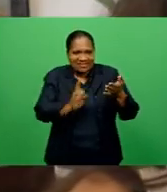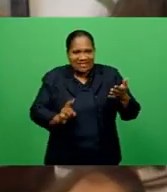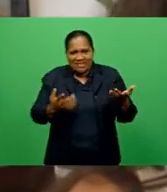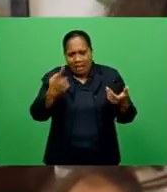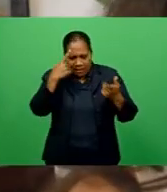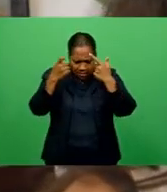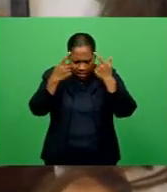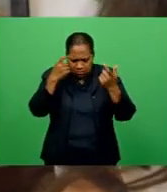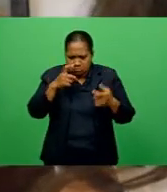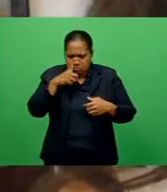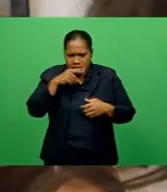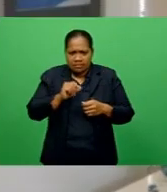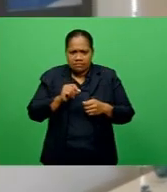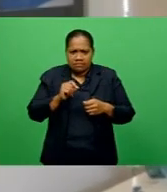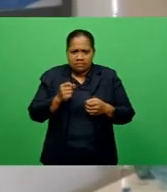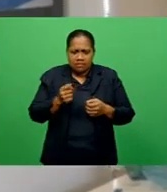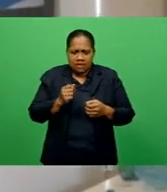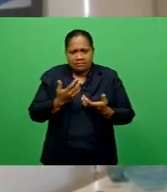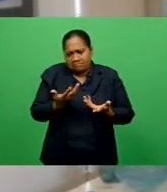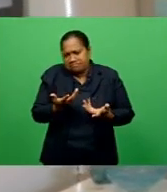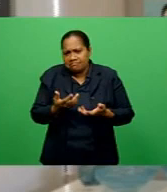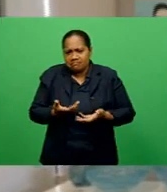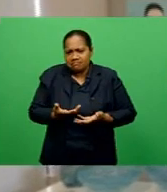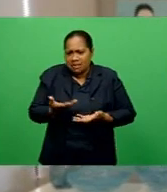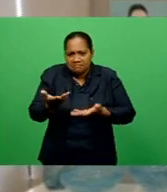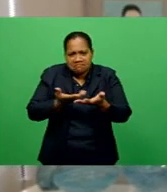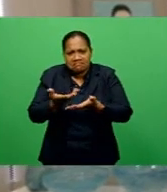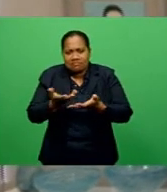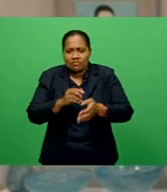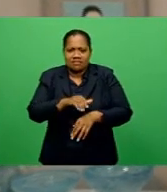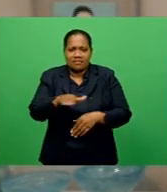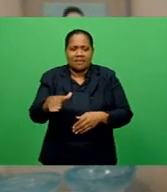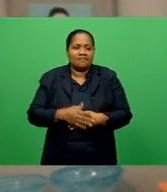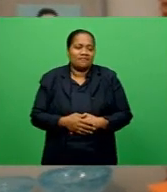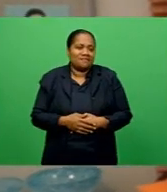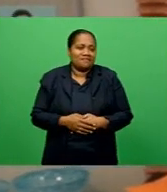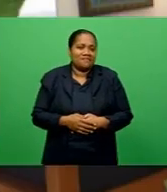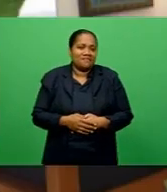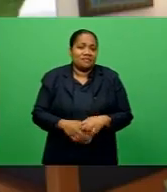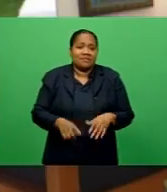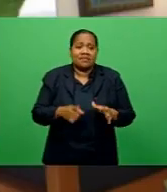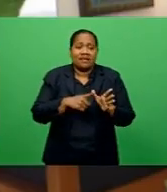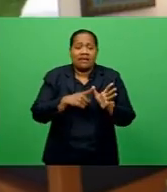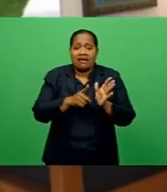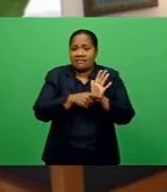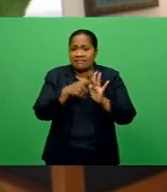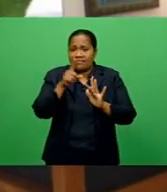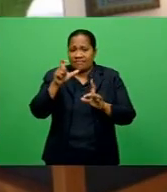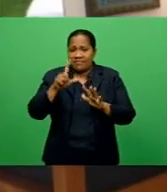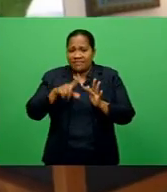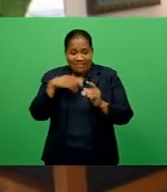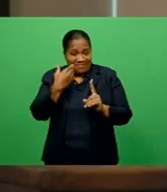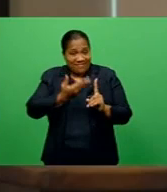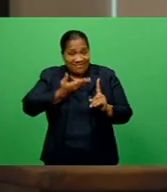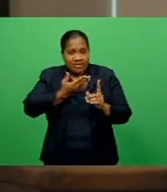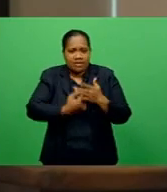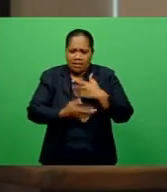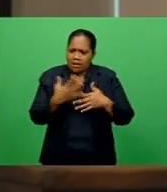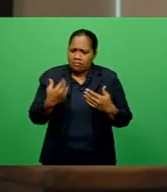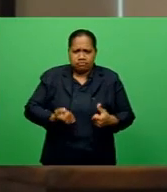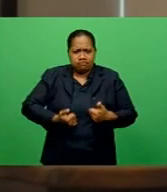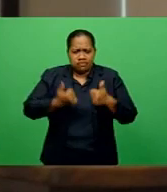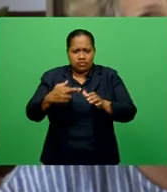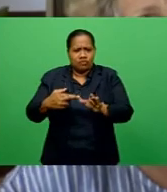a hands-on approach. Co-organizer of the exhibition, Alice Hill, says they've had an incredible response from the